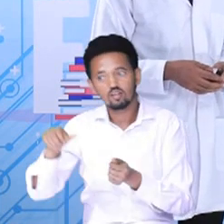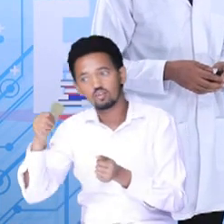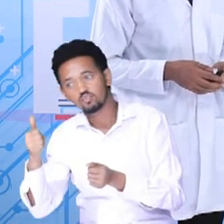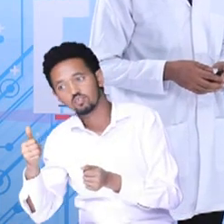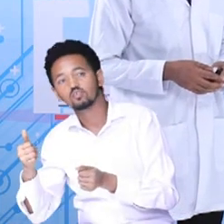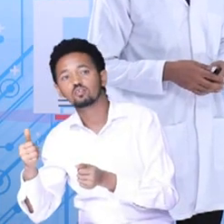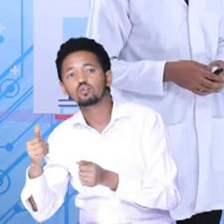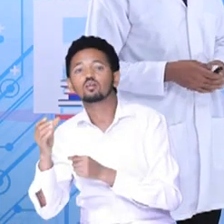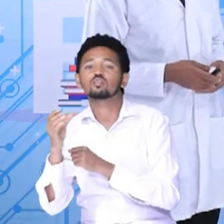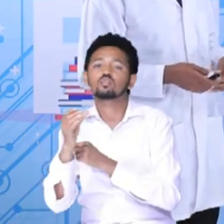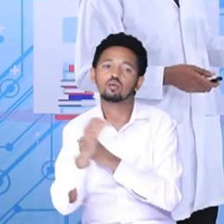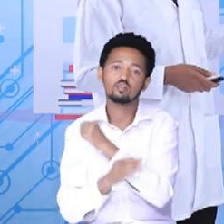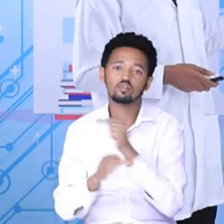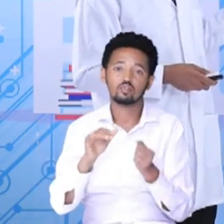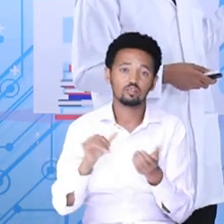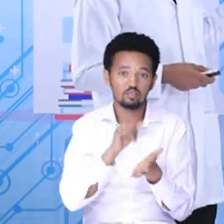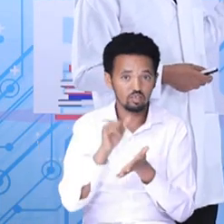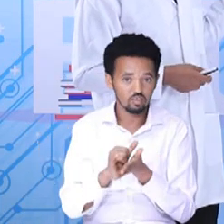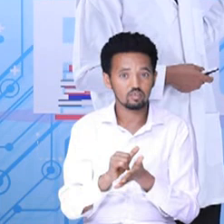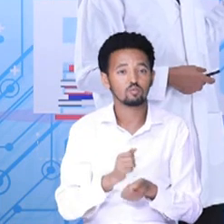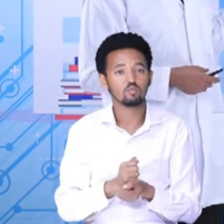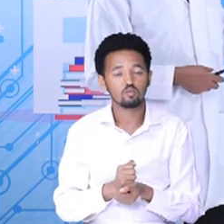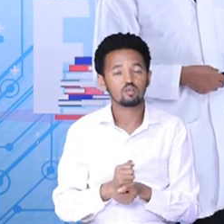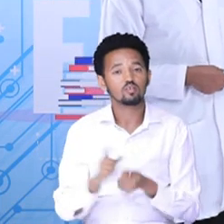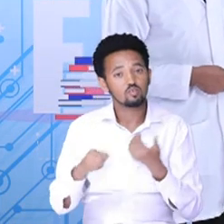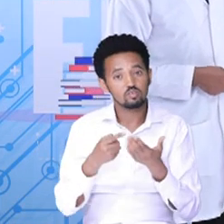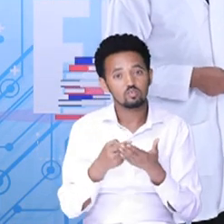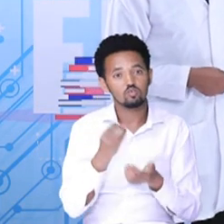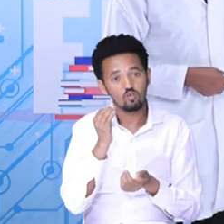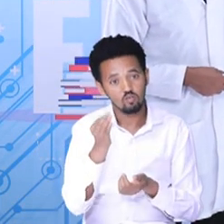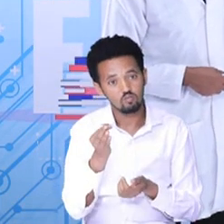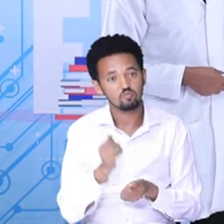country. That's why there is an opportunity of